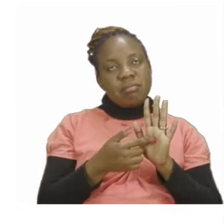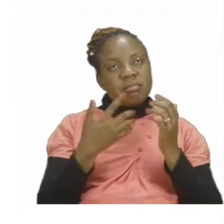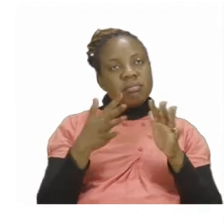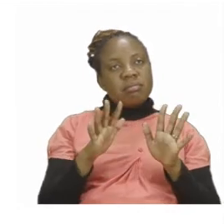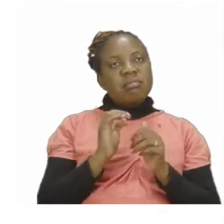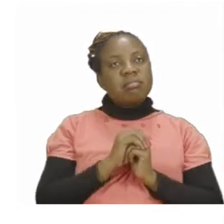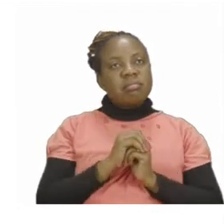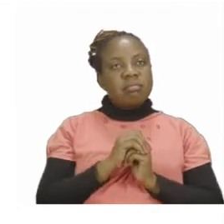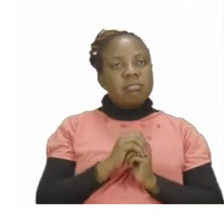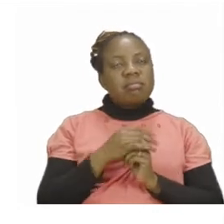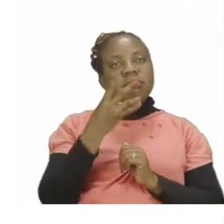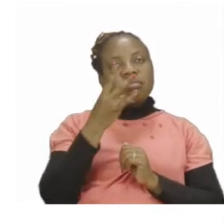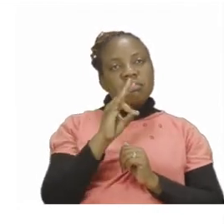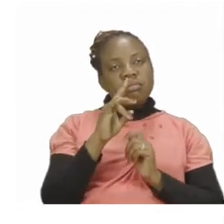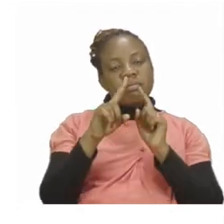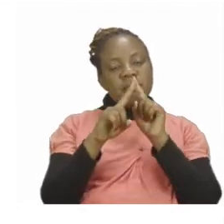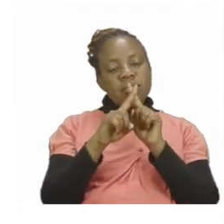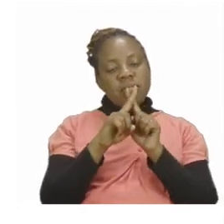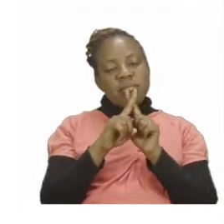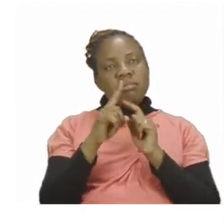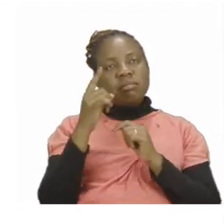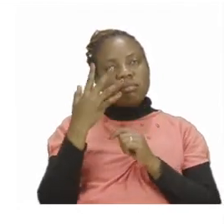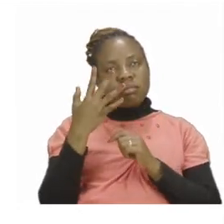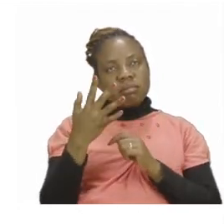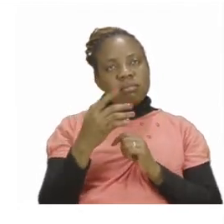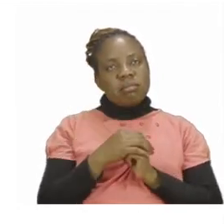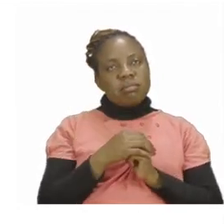So 7 times 5